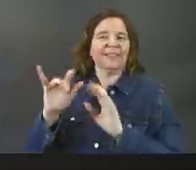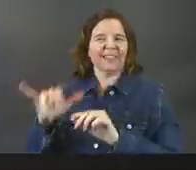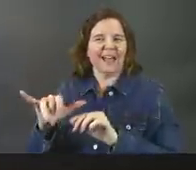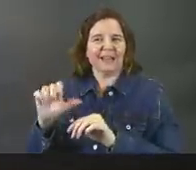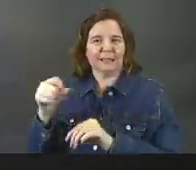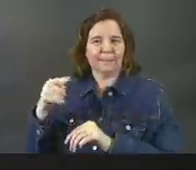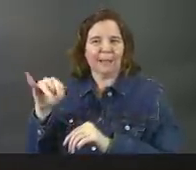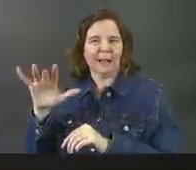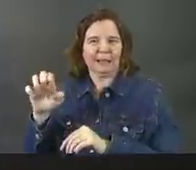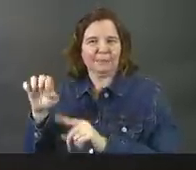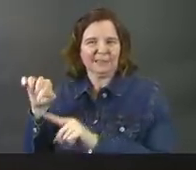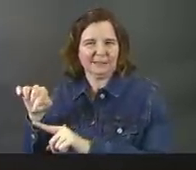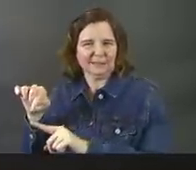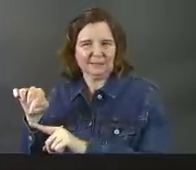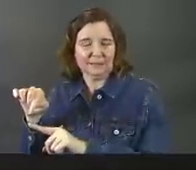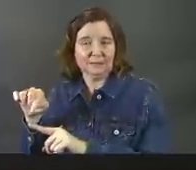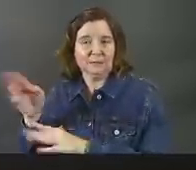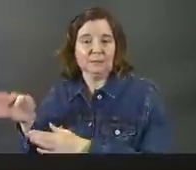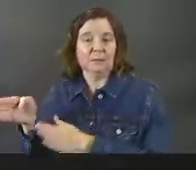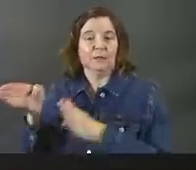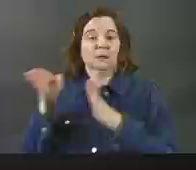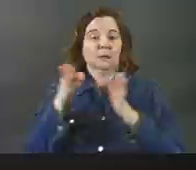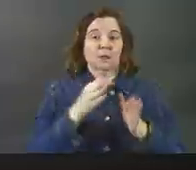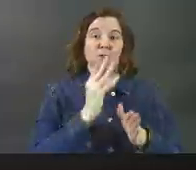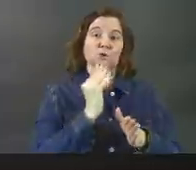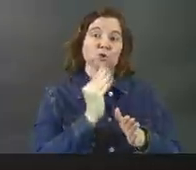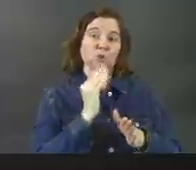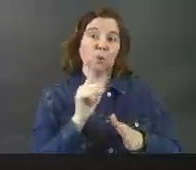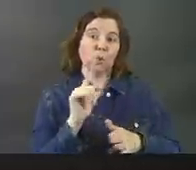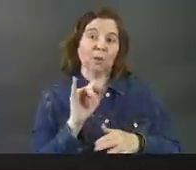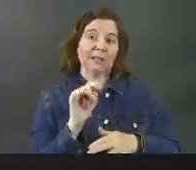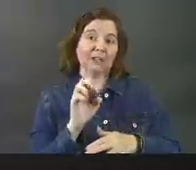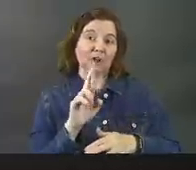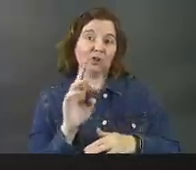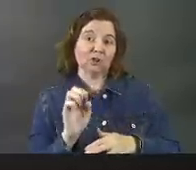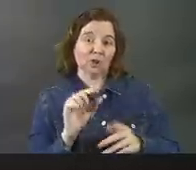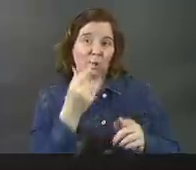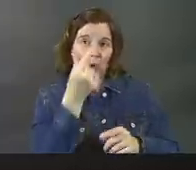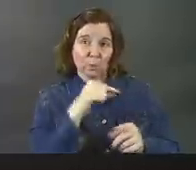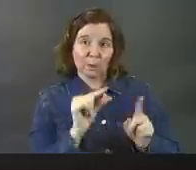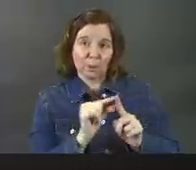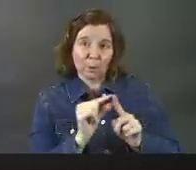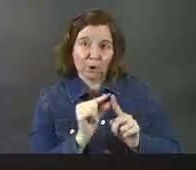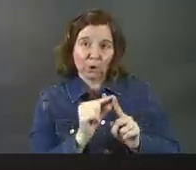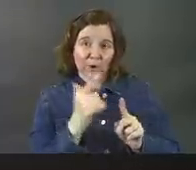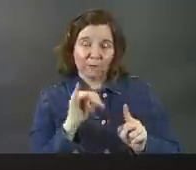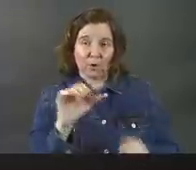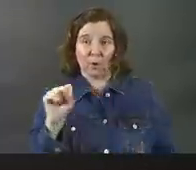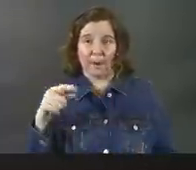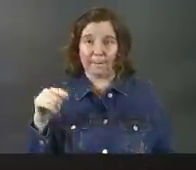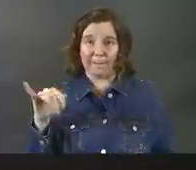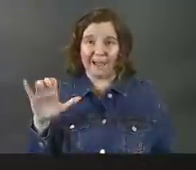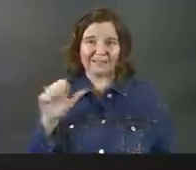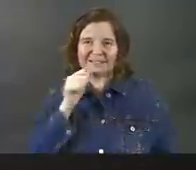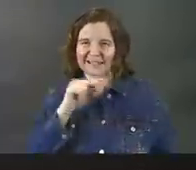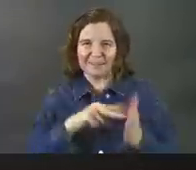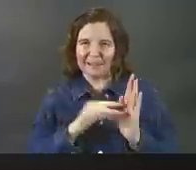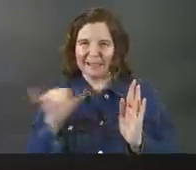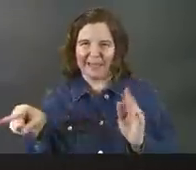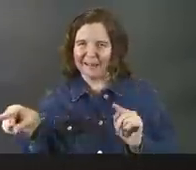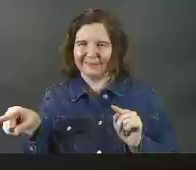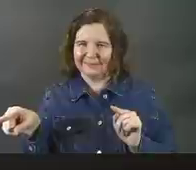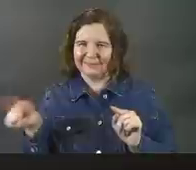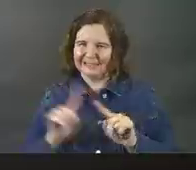the apocalypse. So the Jewish apocalypse literature, the Greek word in the Bible, apocalypse, doesn't mean that at